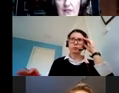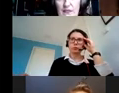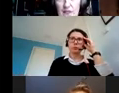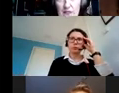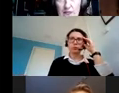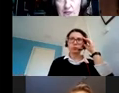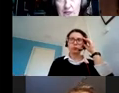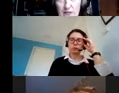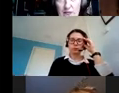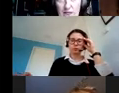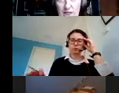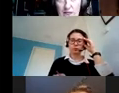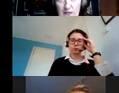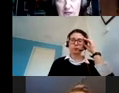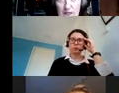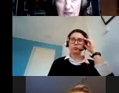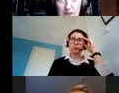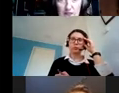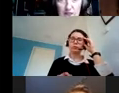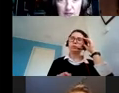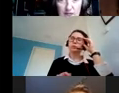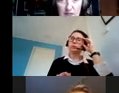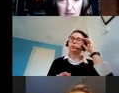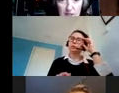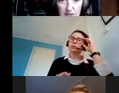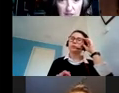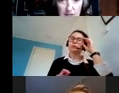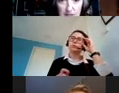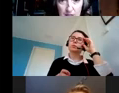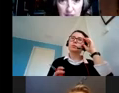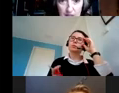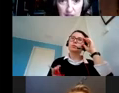2017. So in all these cases, the European Court of Human Rights